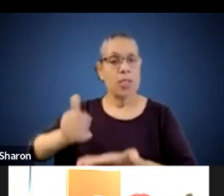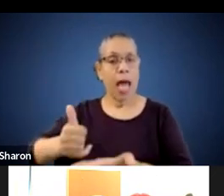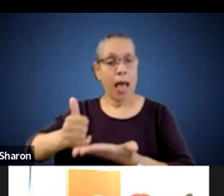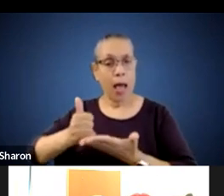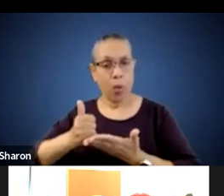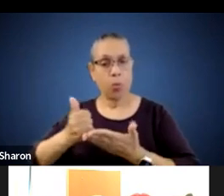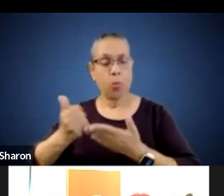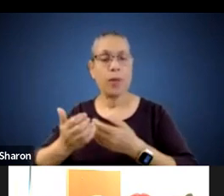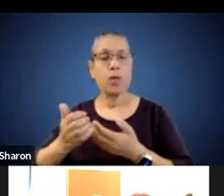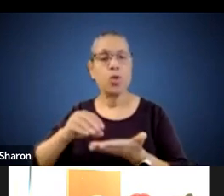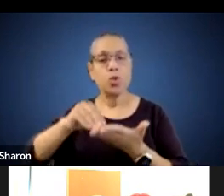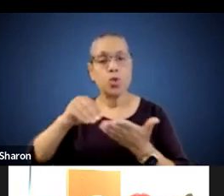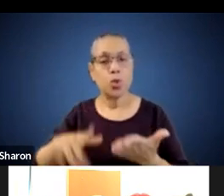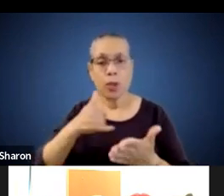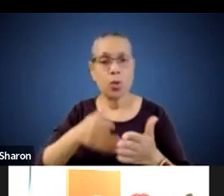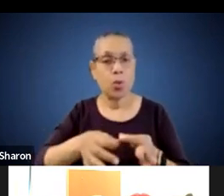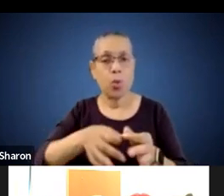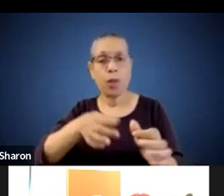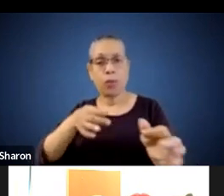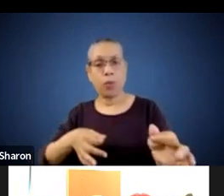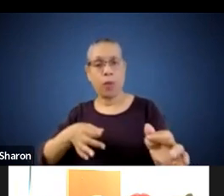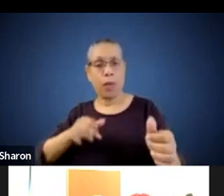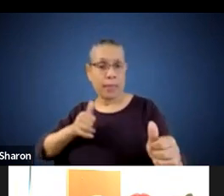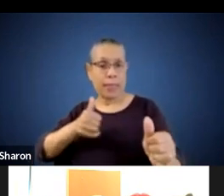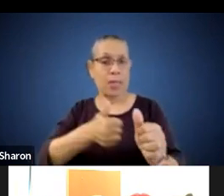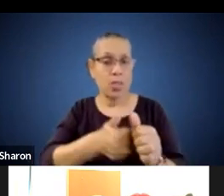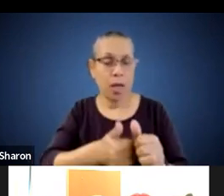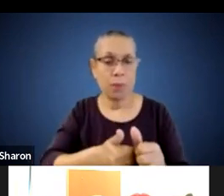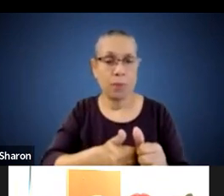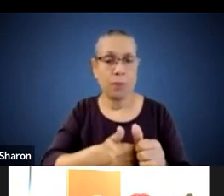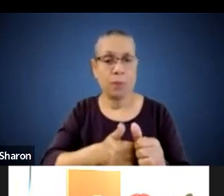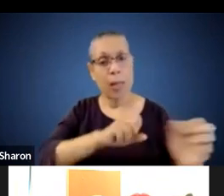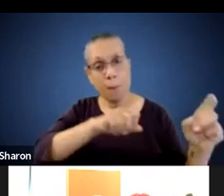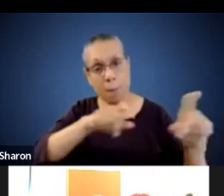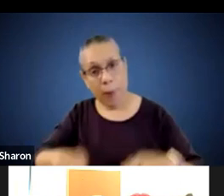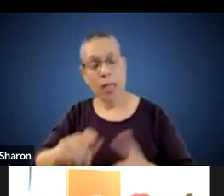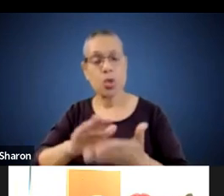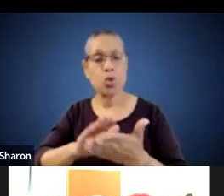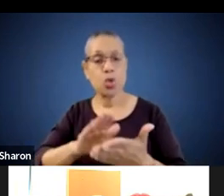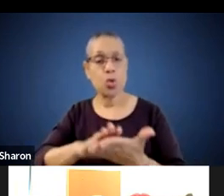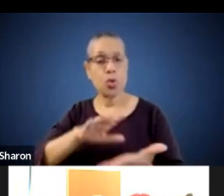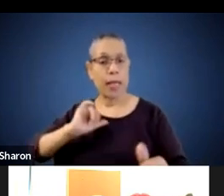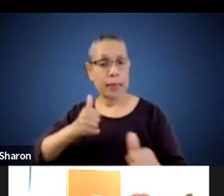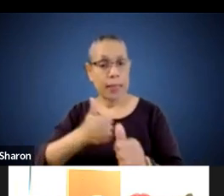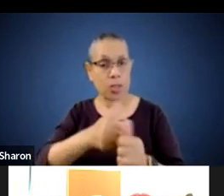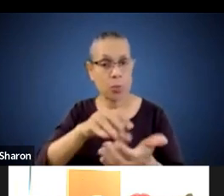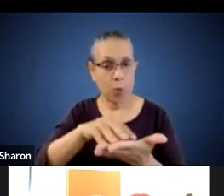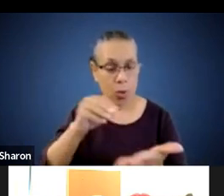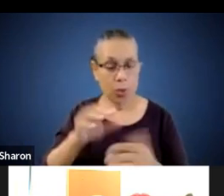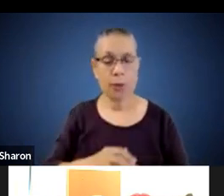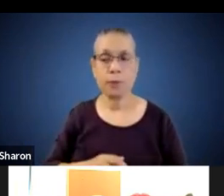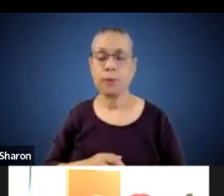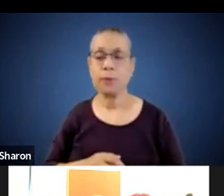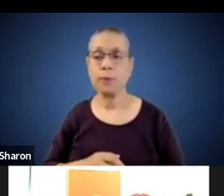recover learning loss so return and recover in particular and a strategic decision was made